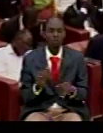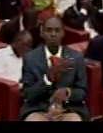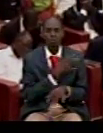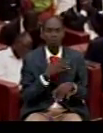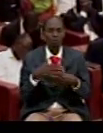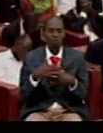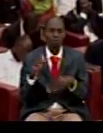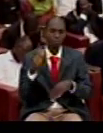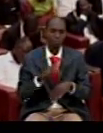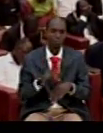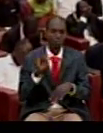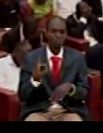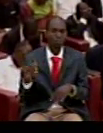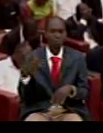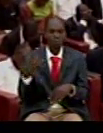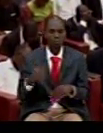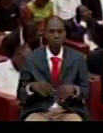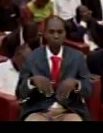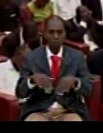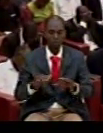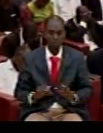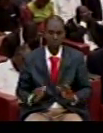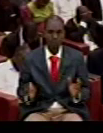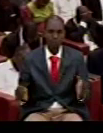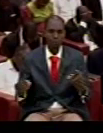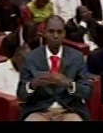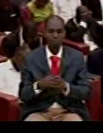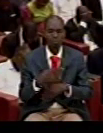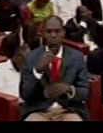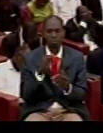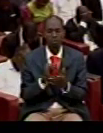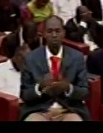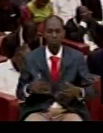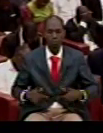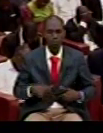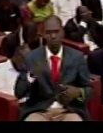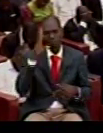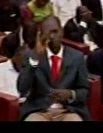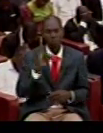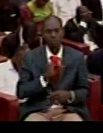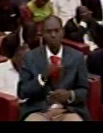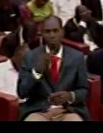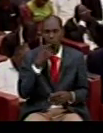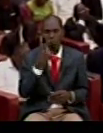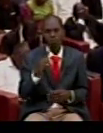the coffin, he said, young man, I say unto thee,